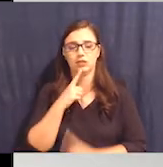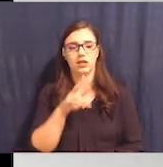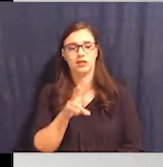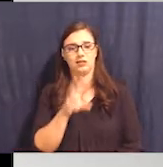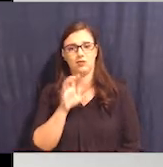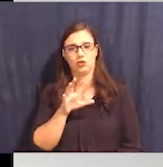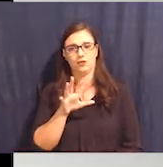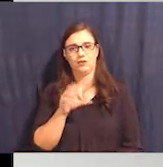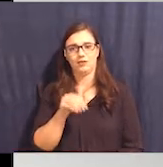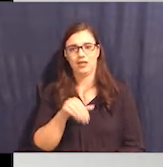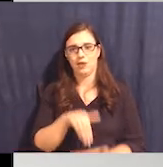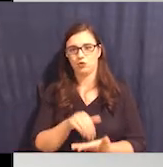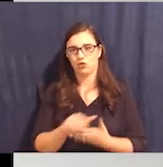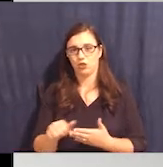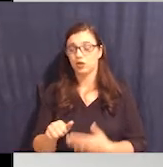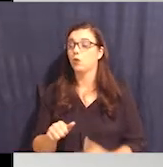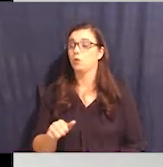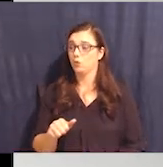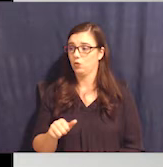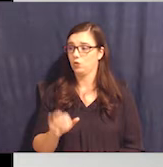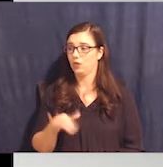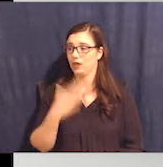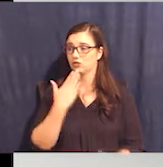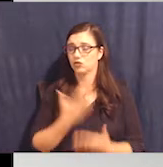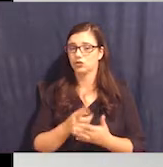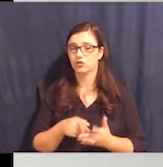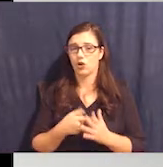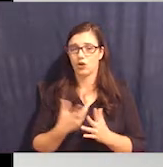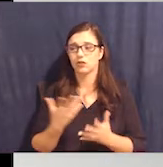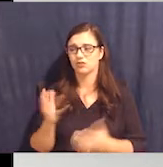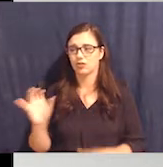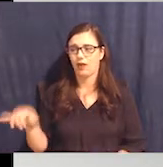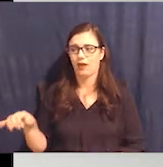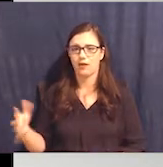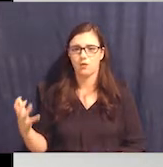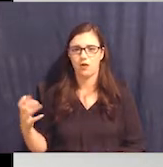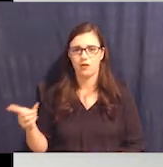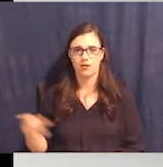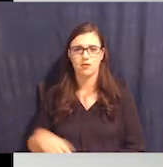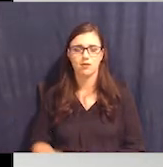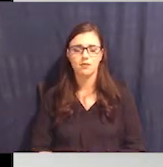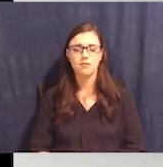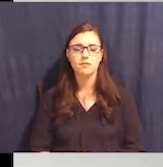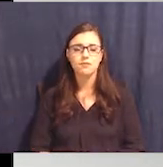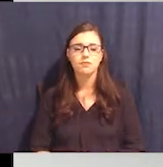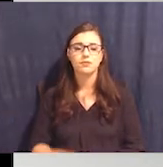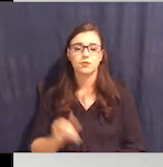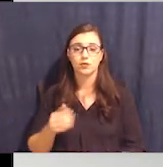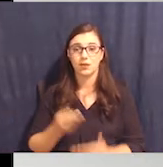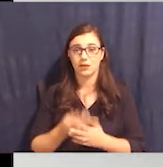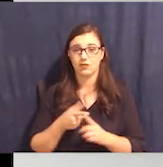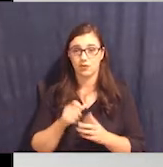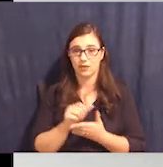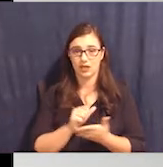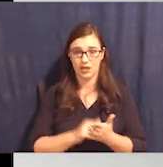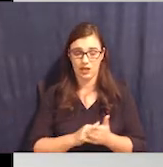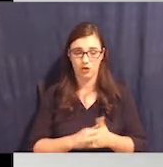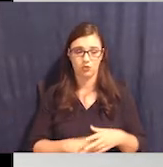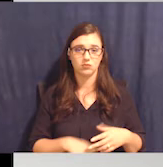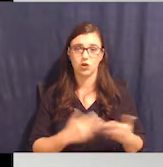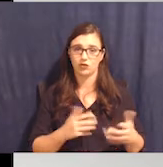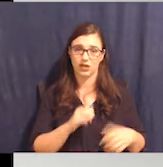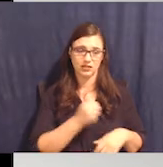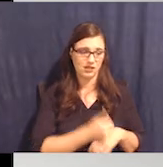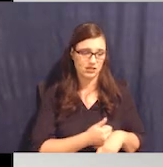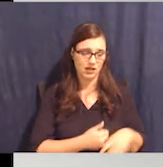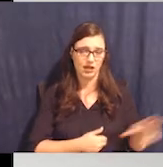and he said, $750,000. And I said, oh, that's a really good start. I want to do that. So I took the money out of the